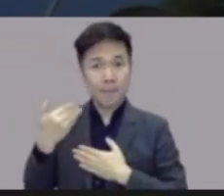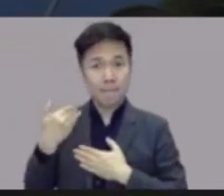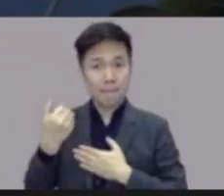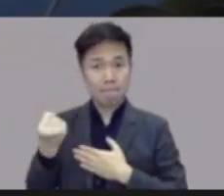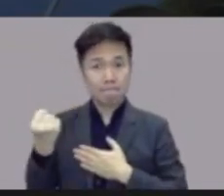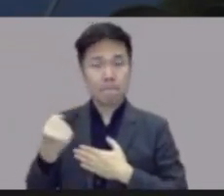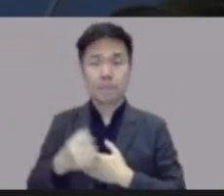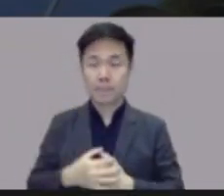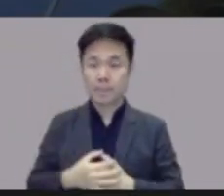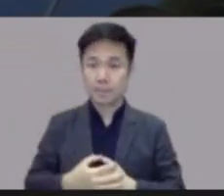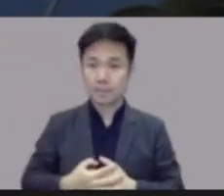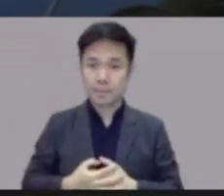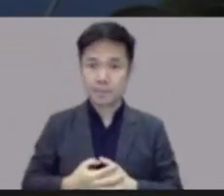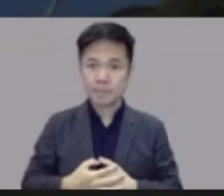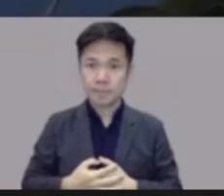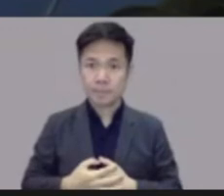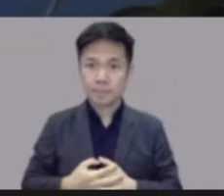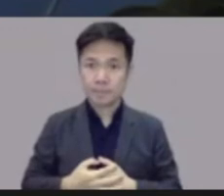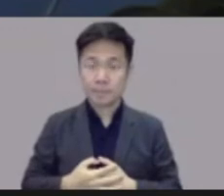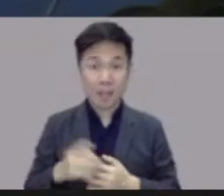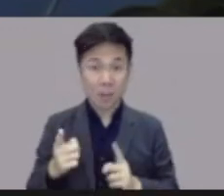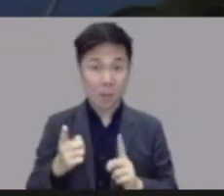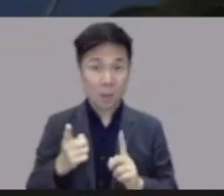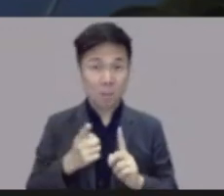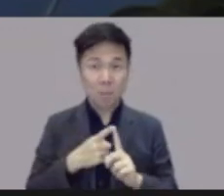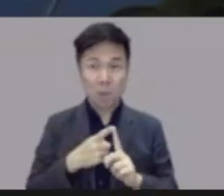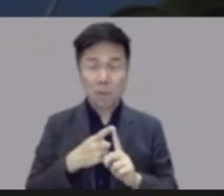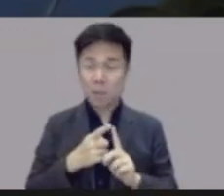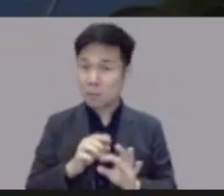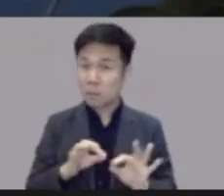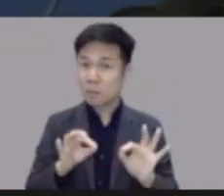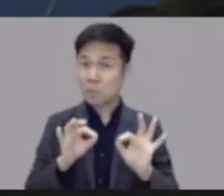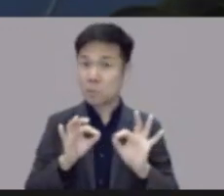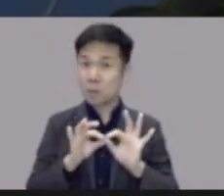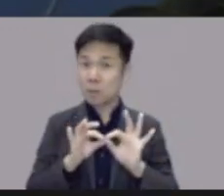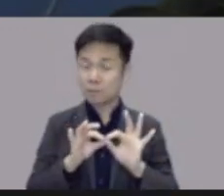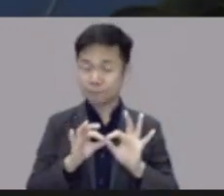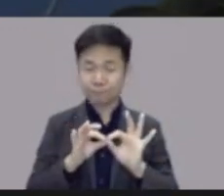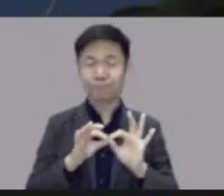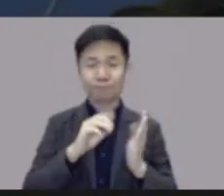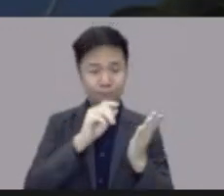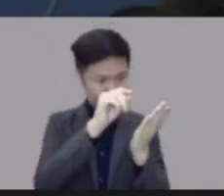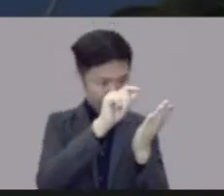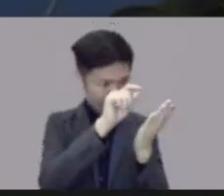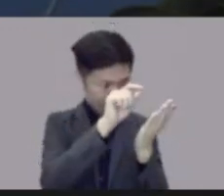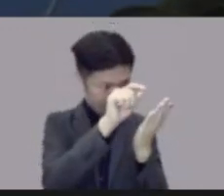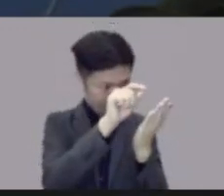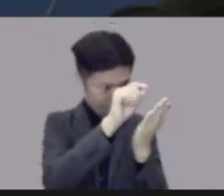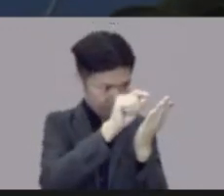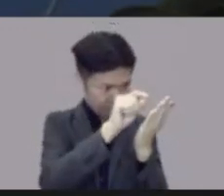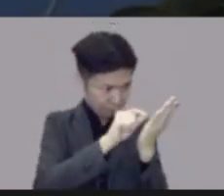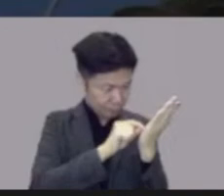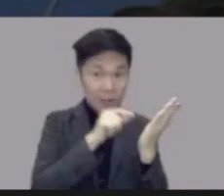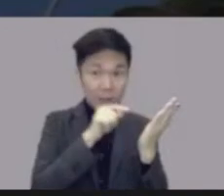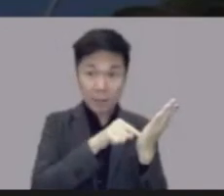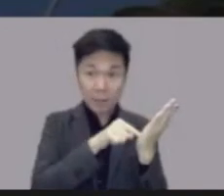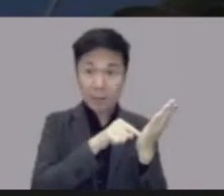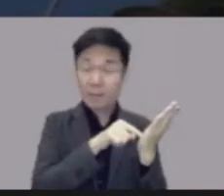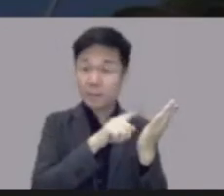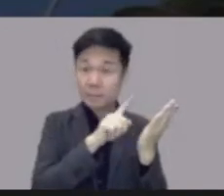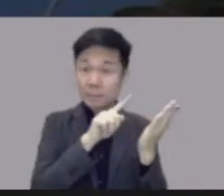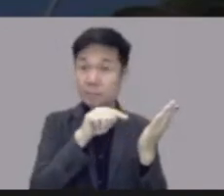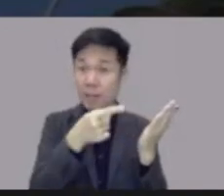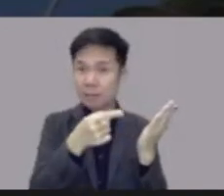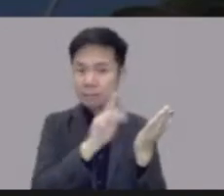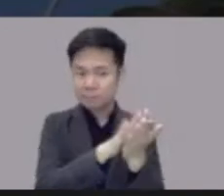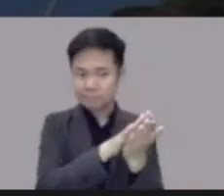the important thing is its implementation of course we they we announce